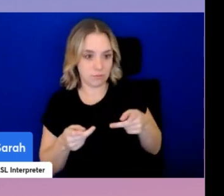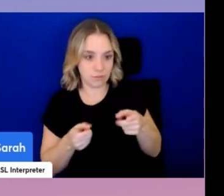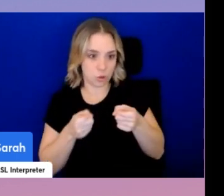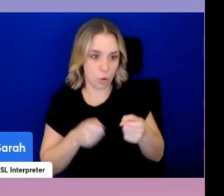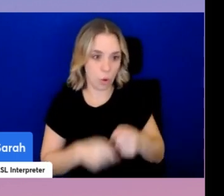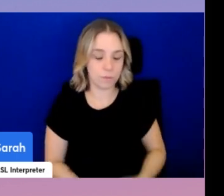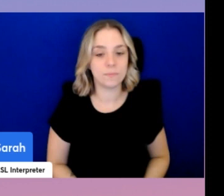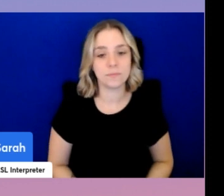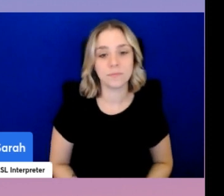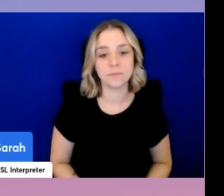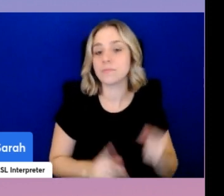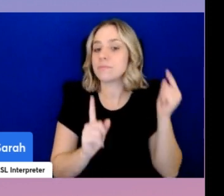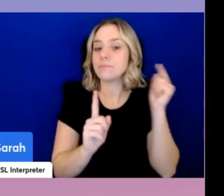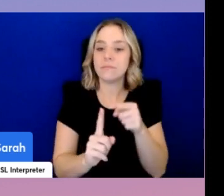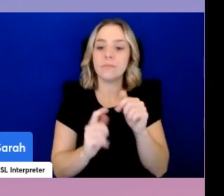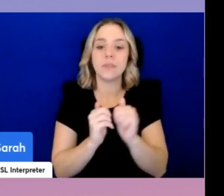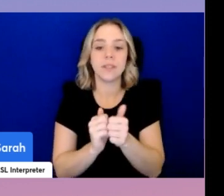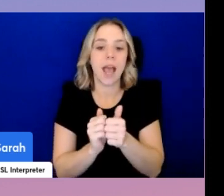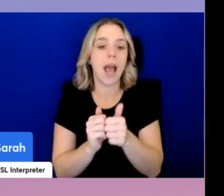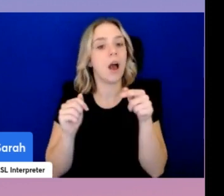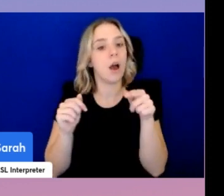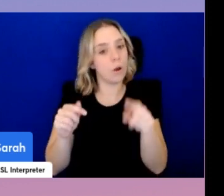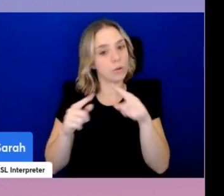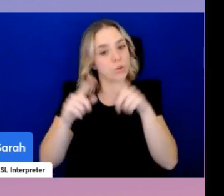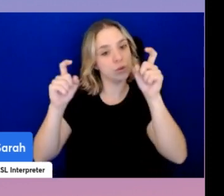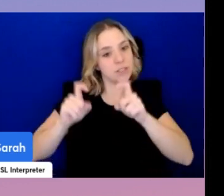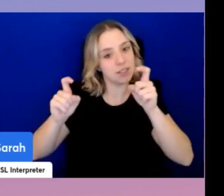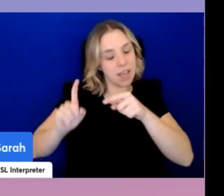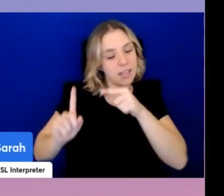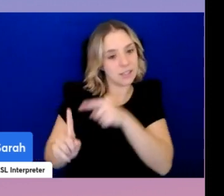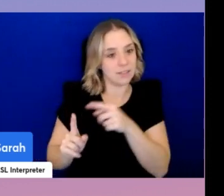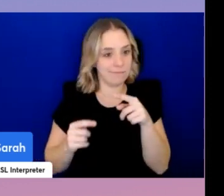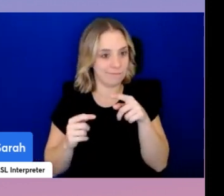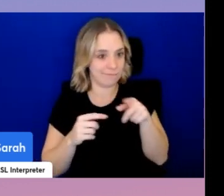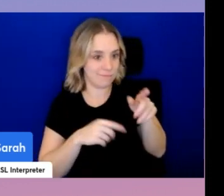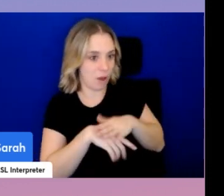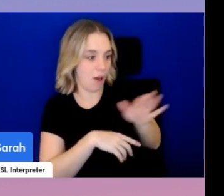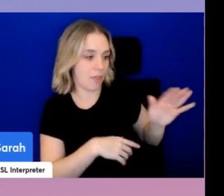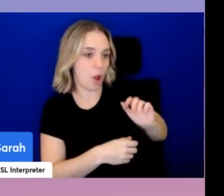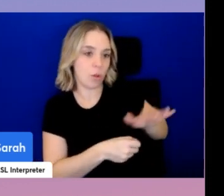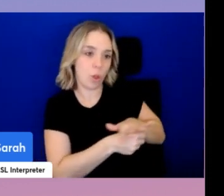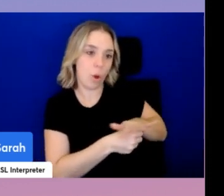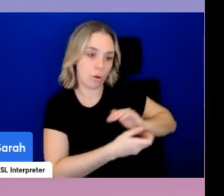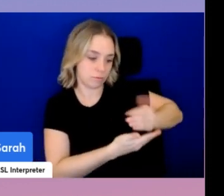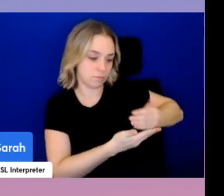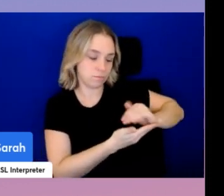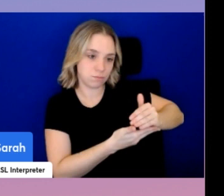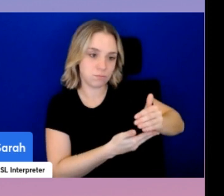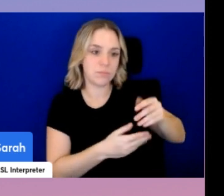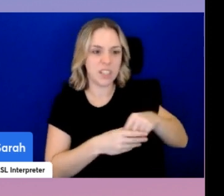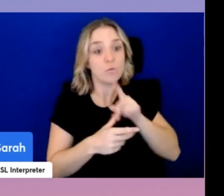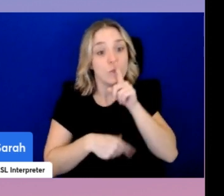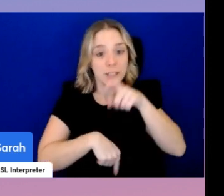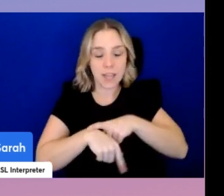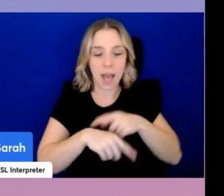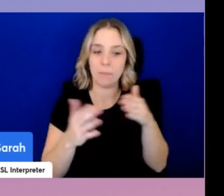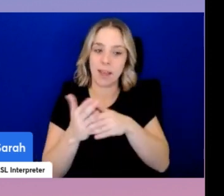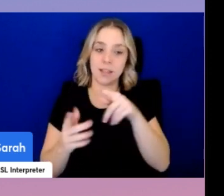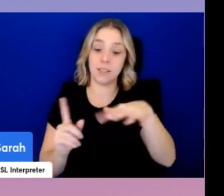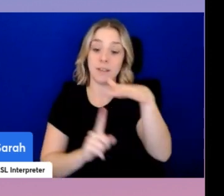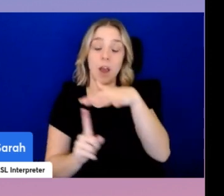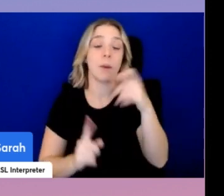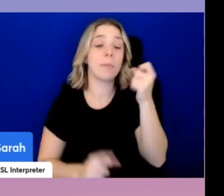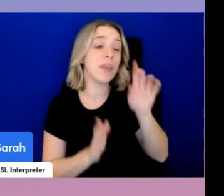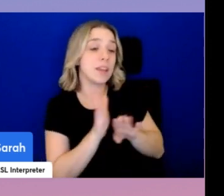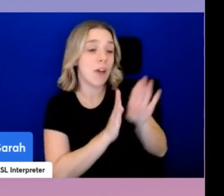gain the ability to test the code that they have stored on their local device in real time against the live environment. The developer is restricted only to be